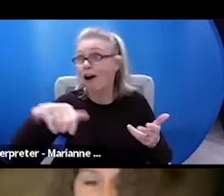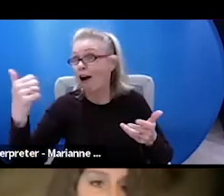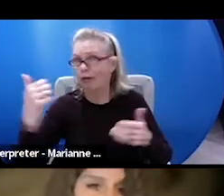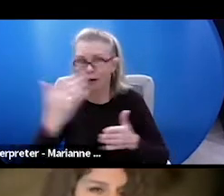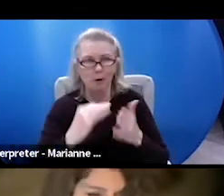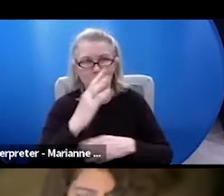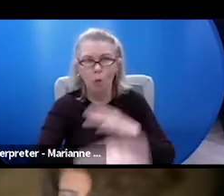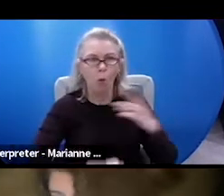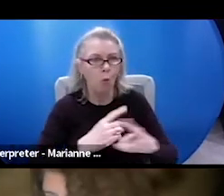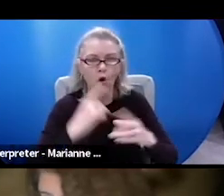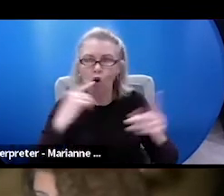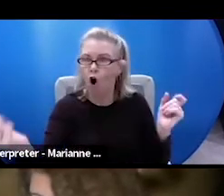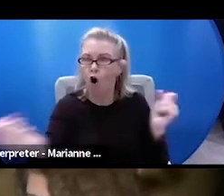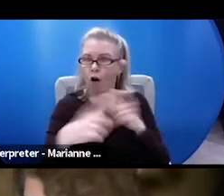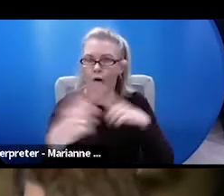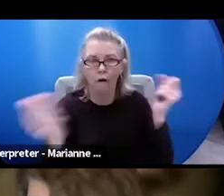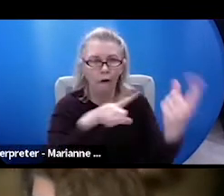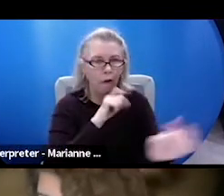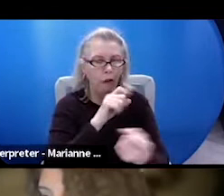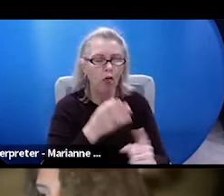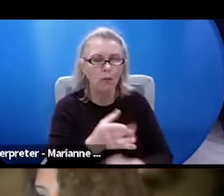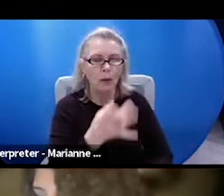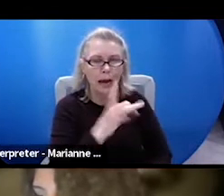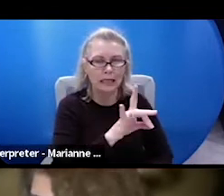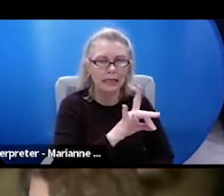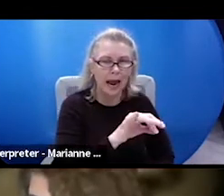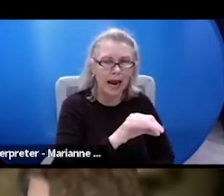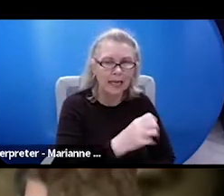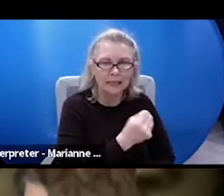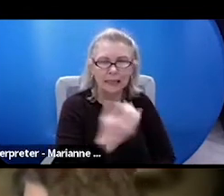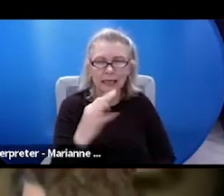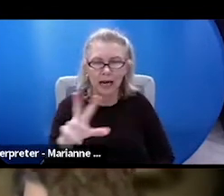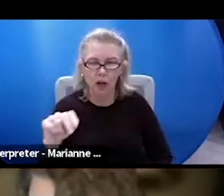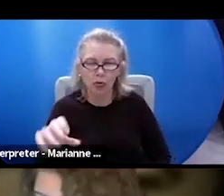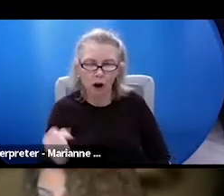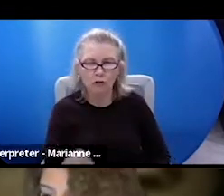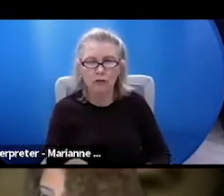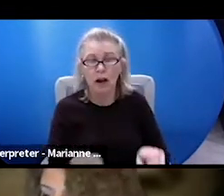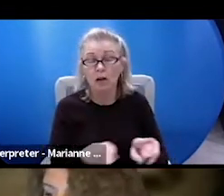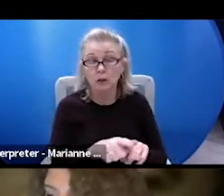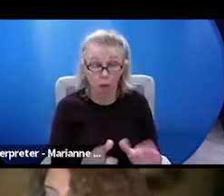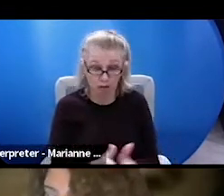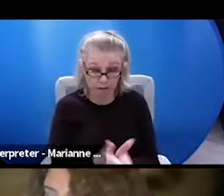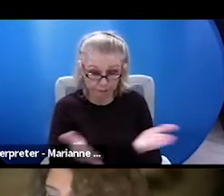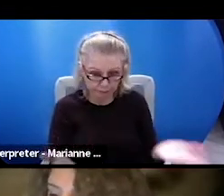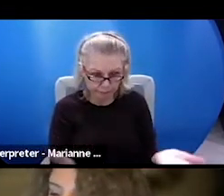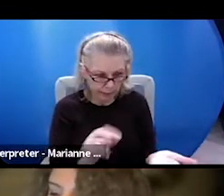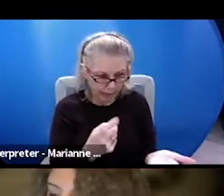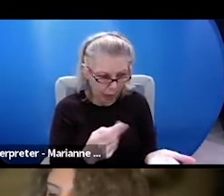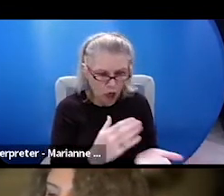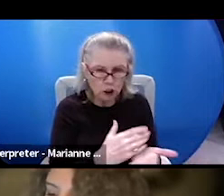the 1880s to around the 1930s, as well as ledgers and correspondence. So it really is